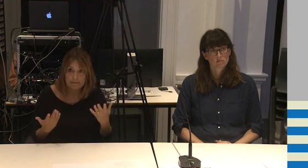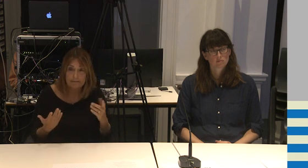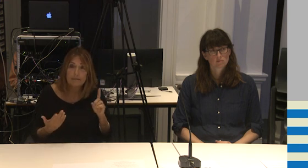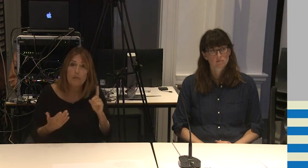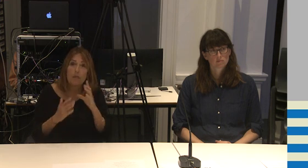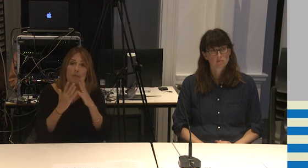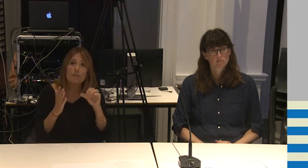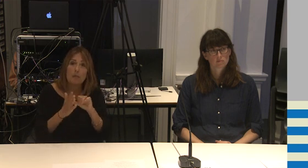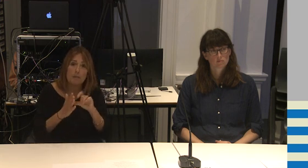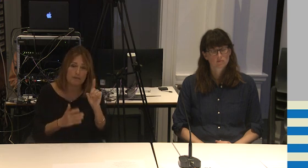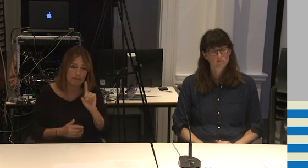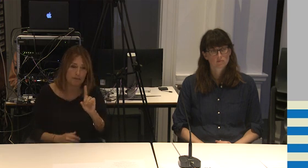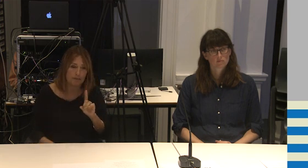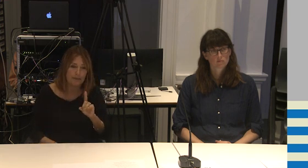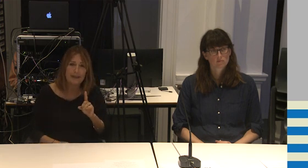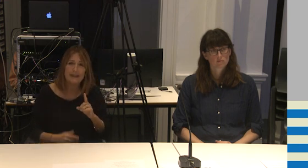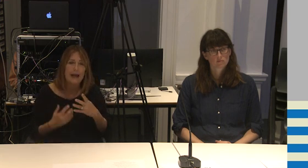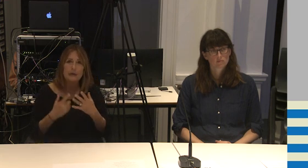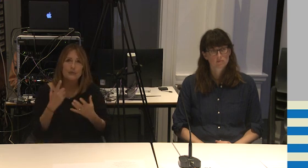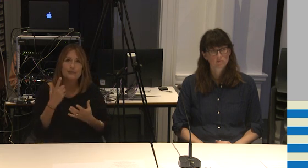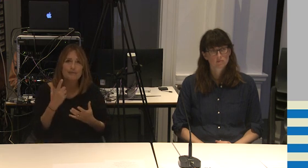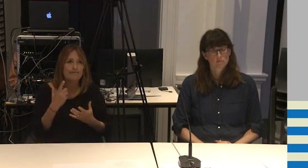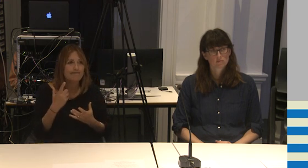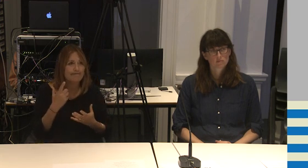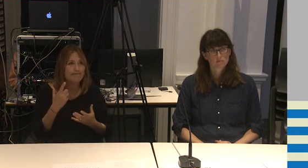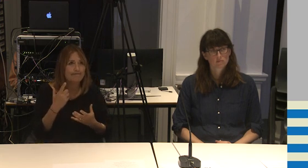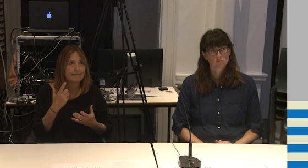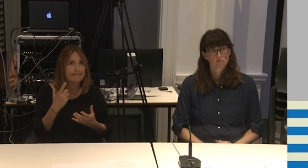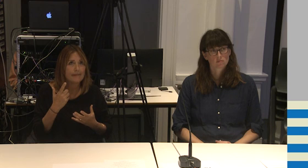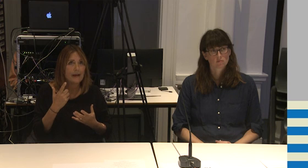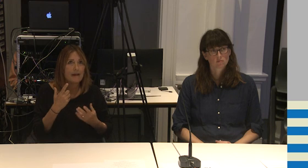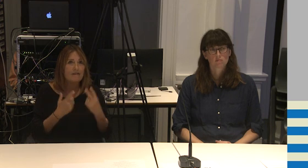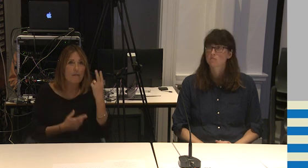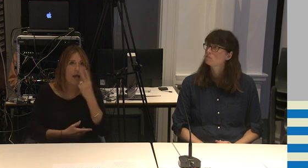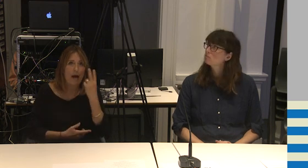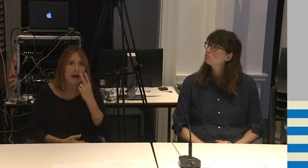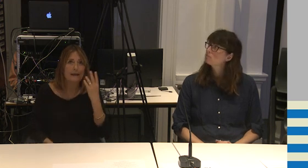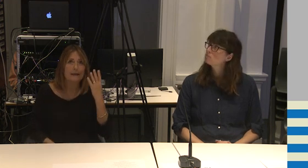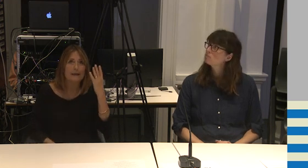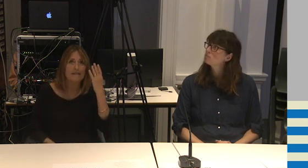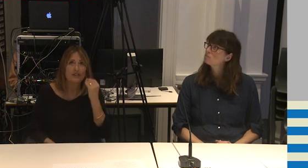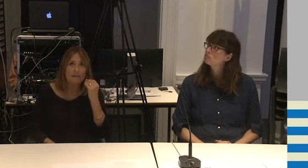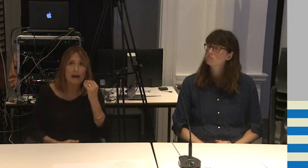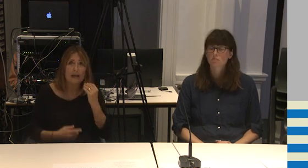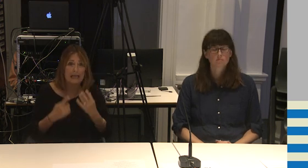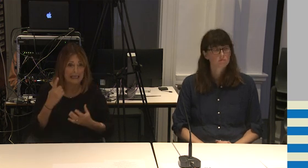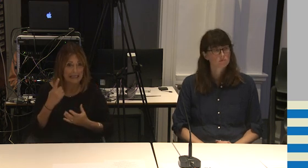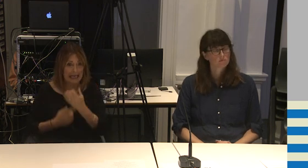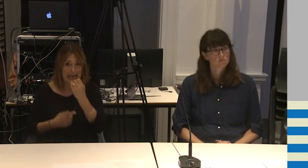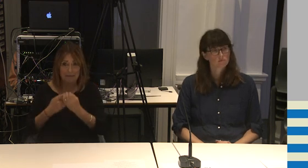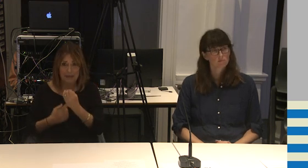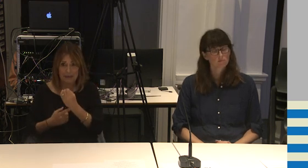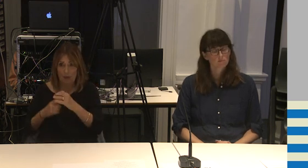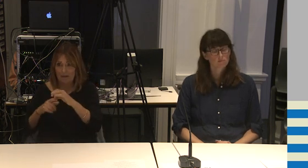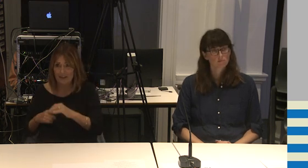the moment is the attainment for blind students and vision impaired students is really low, which means that you're coming